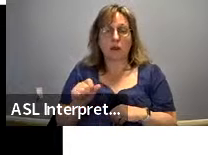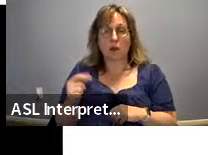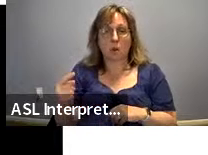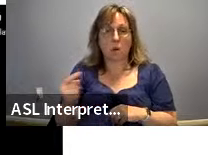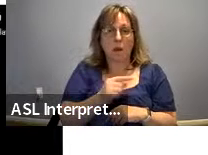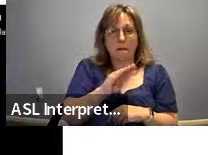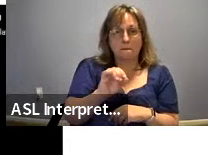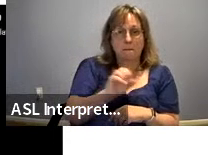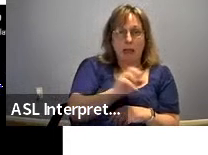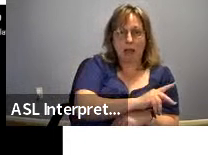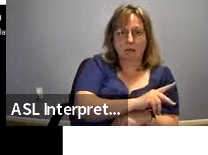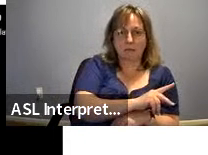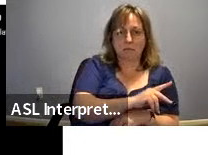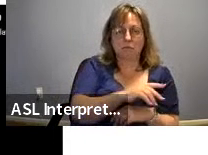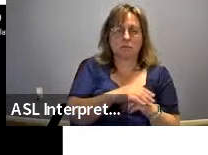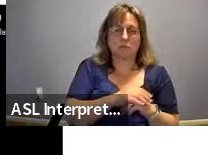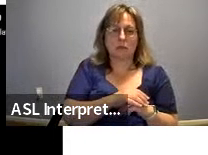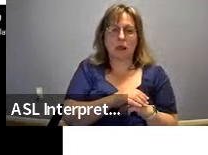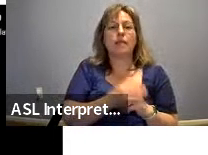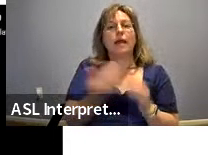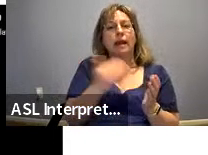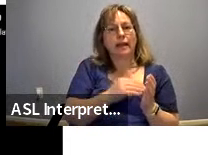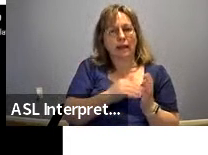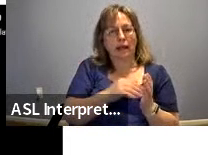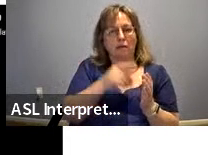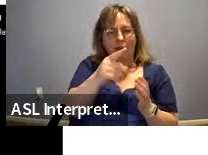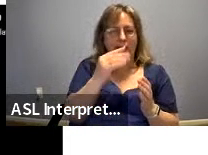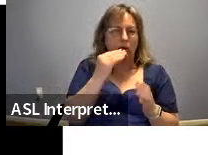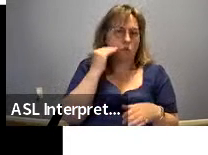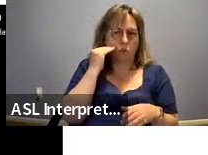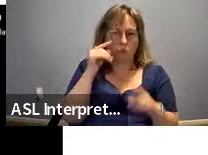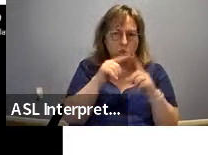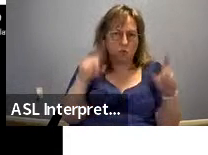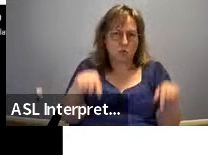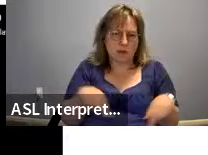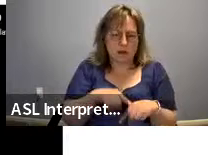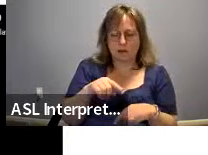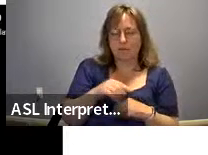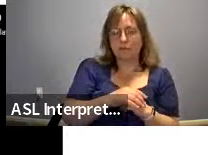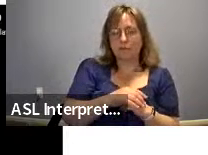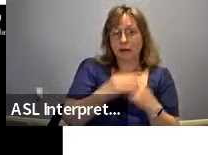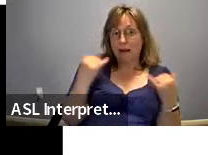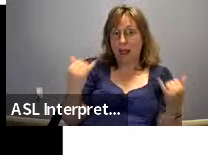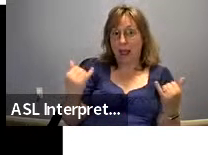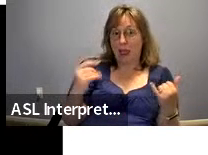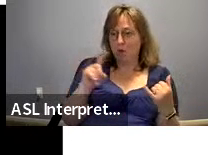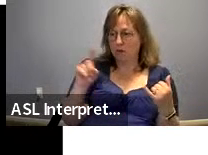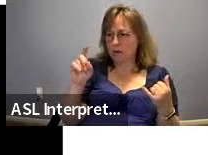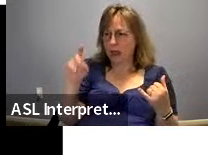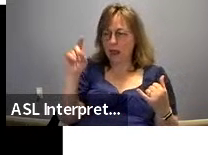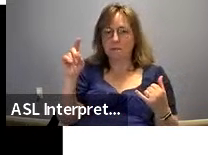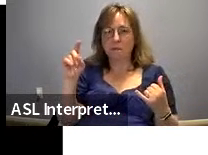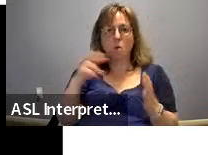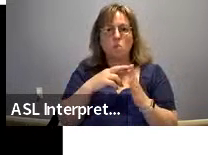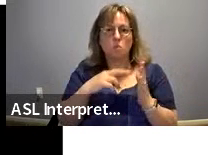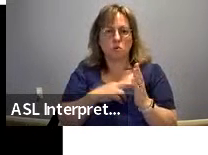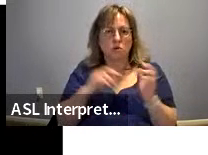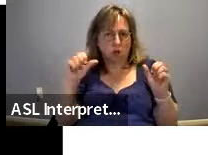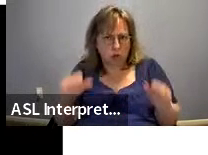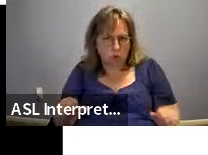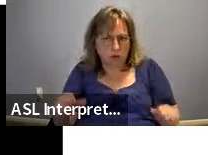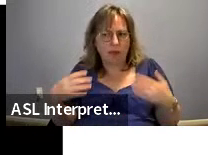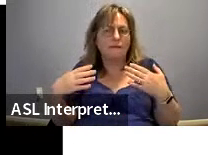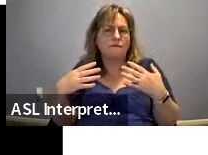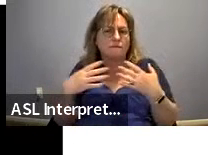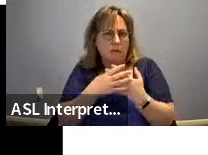we'll land back on the dashboard. Now let's tap Rules. Rules allows you to add filter rules for your